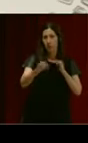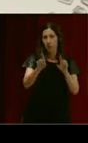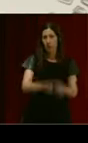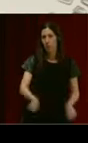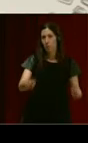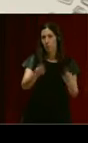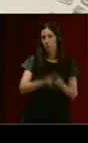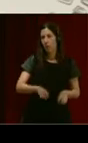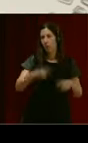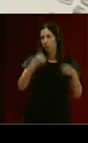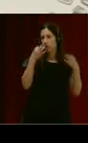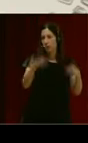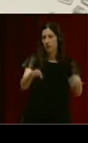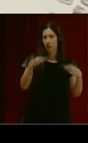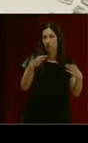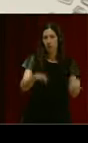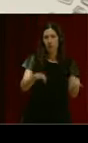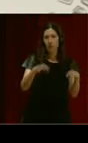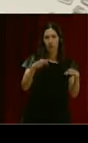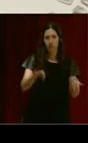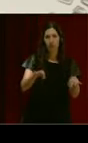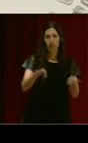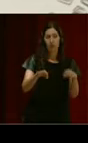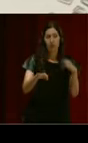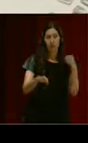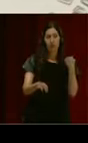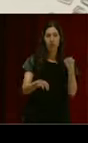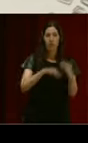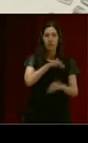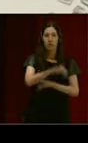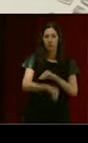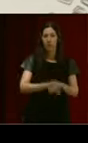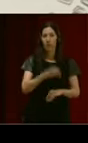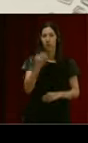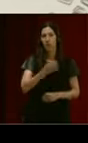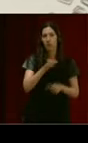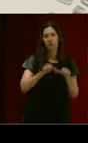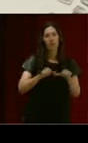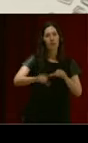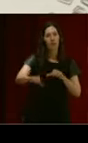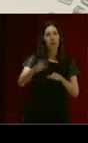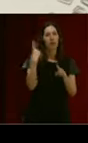a linear classifier, which is simple.